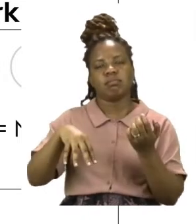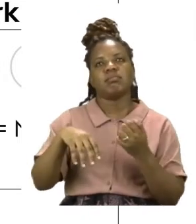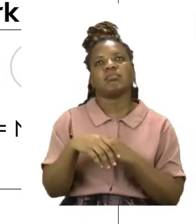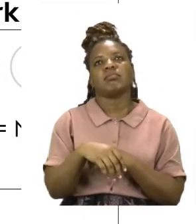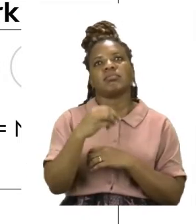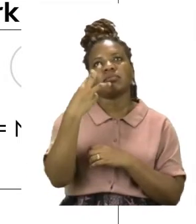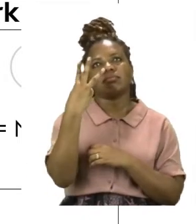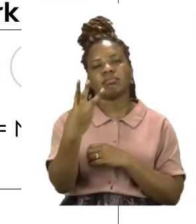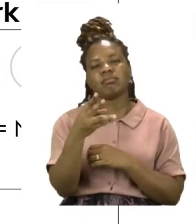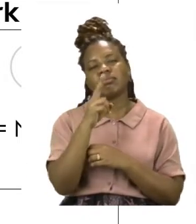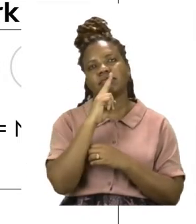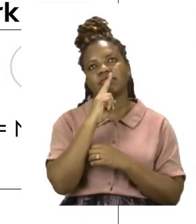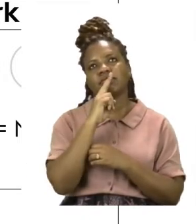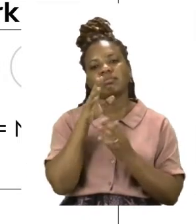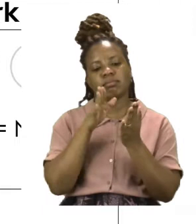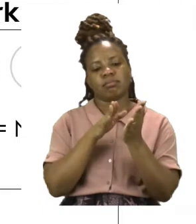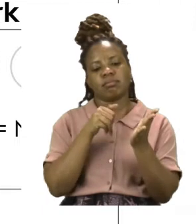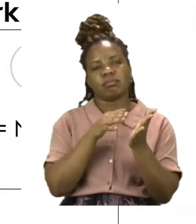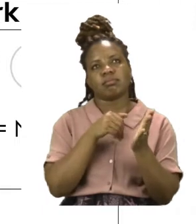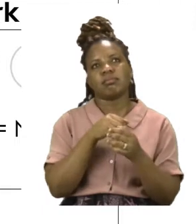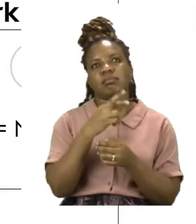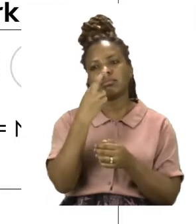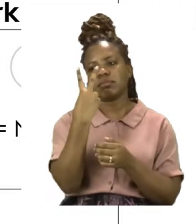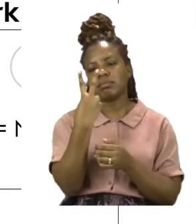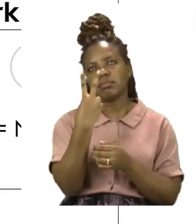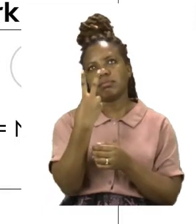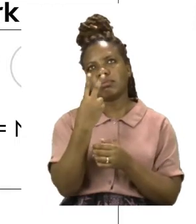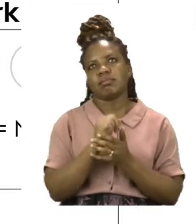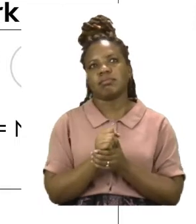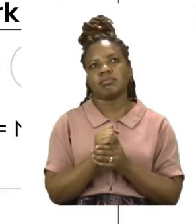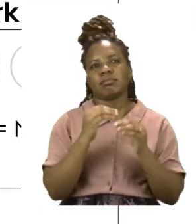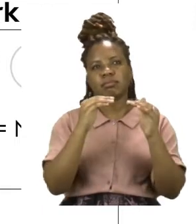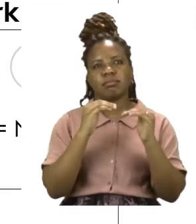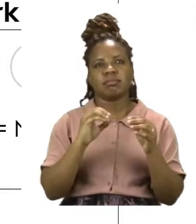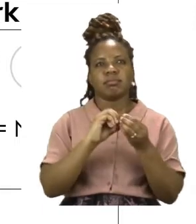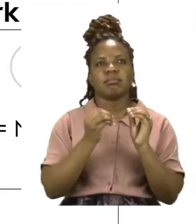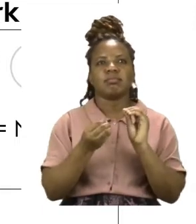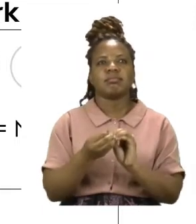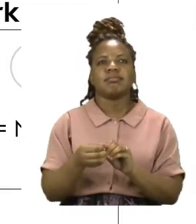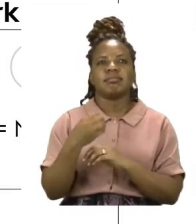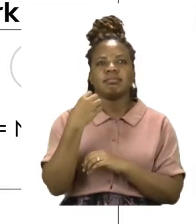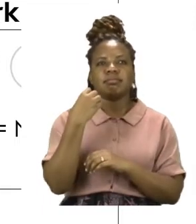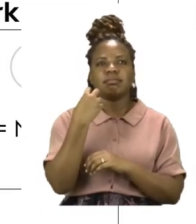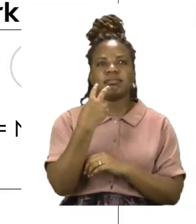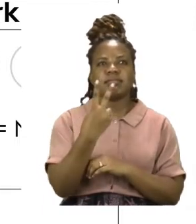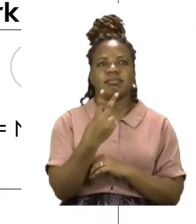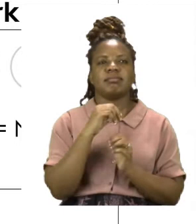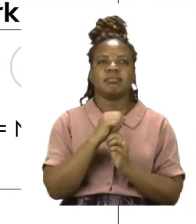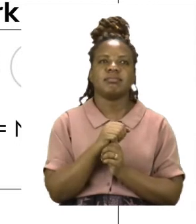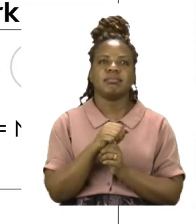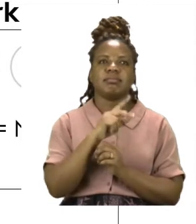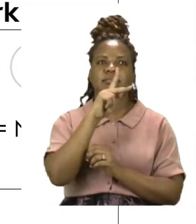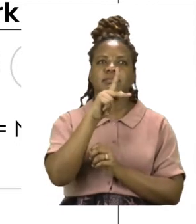dollars. Now, we are going to do number 2 together. Let's read number